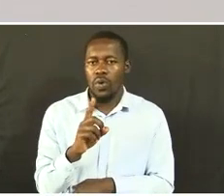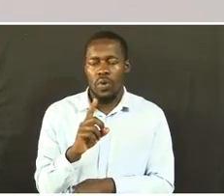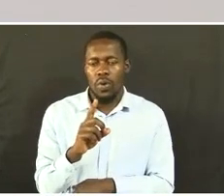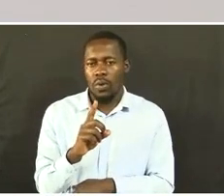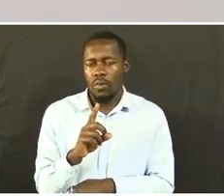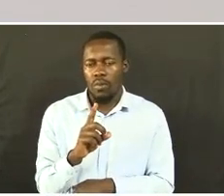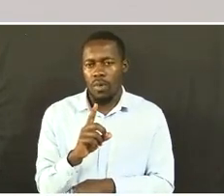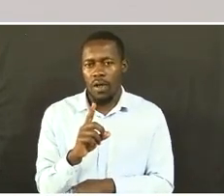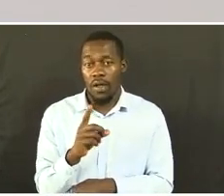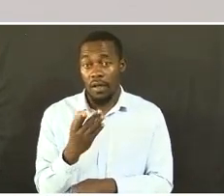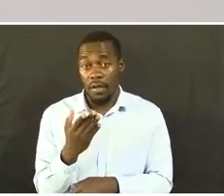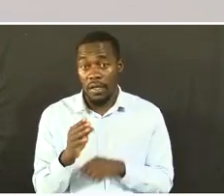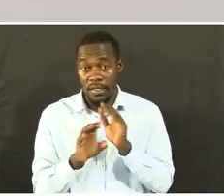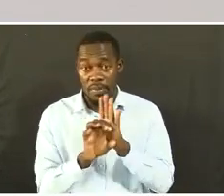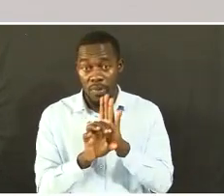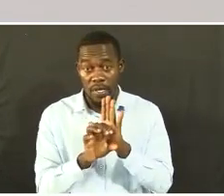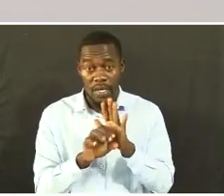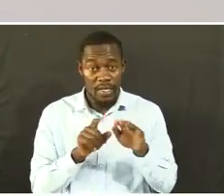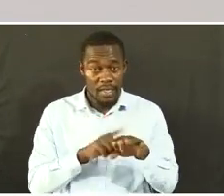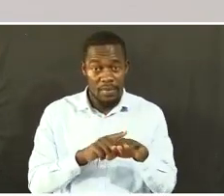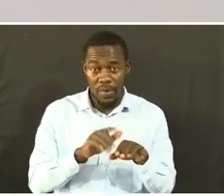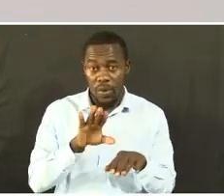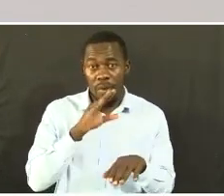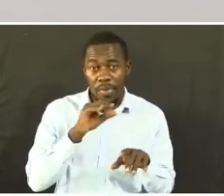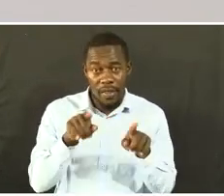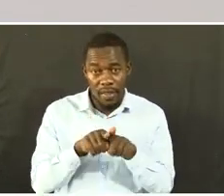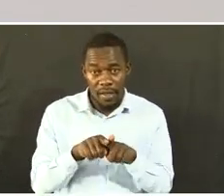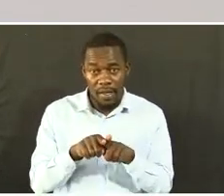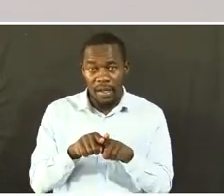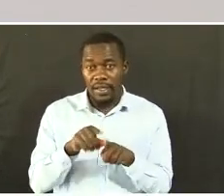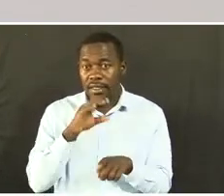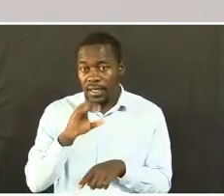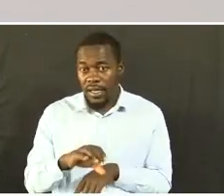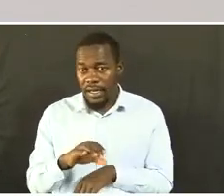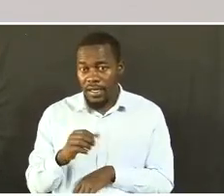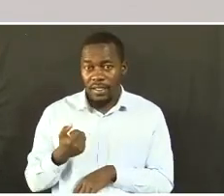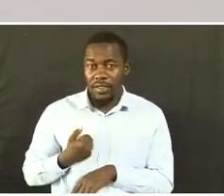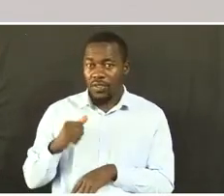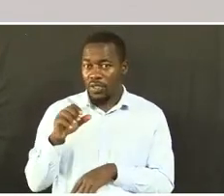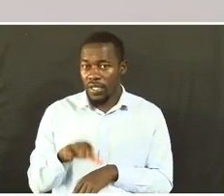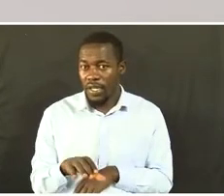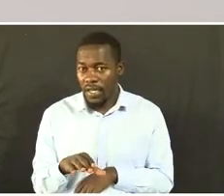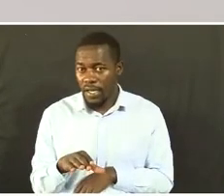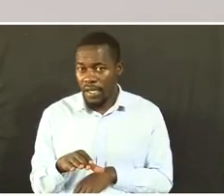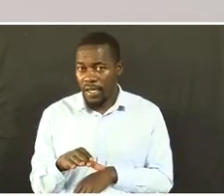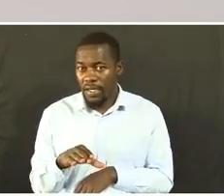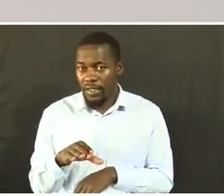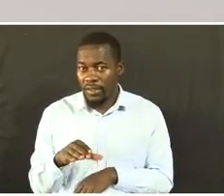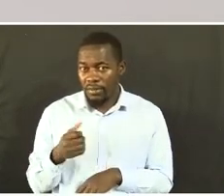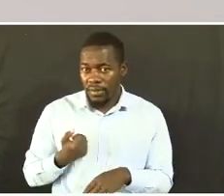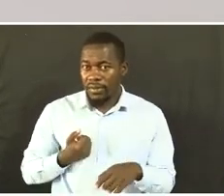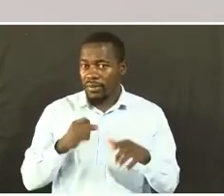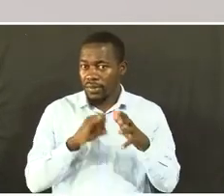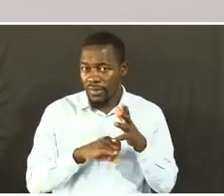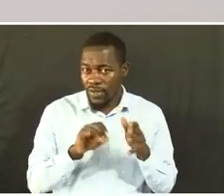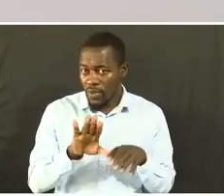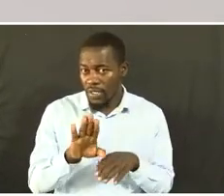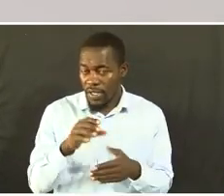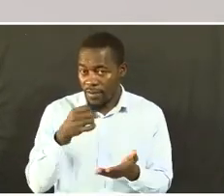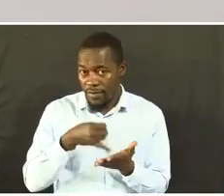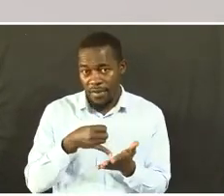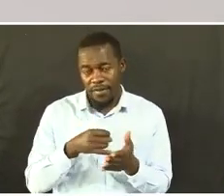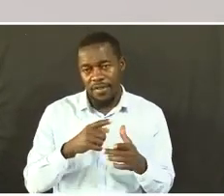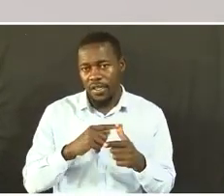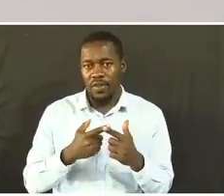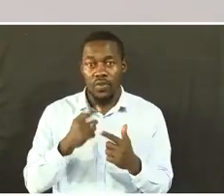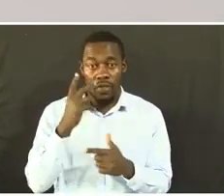person is your brother, your husband, or your child, then you will see that it is quite significant. The consequences can be quite